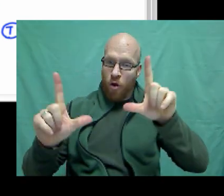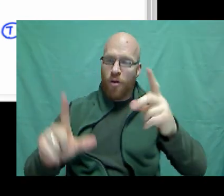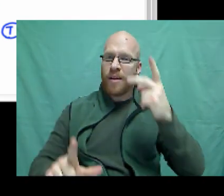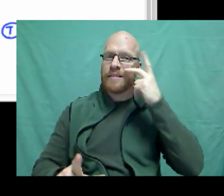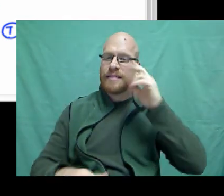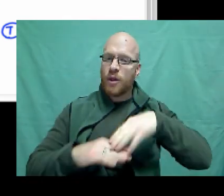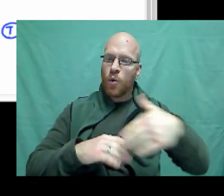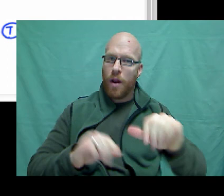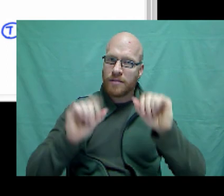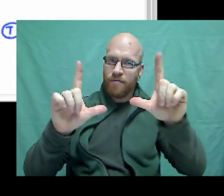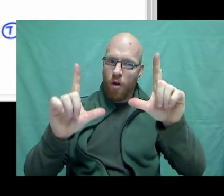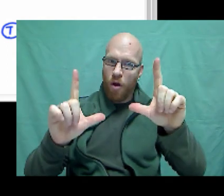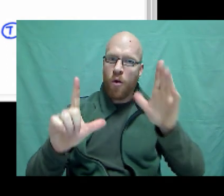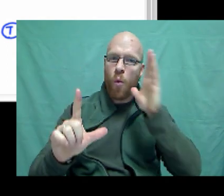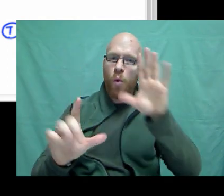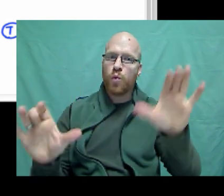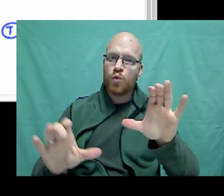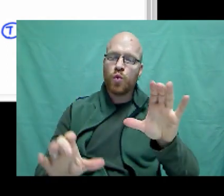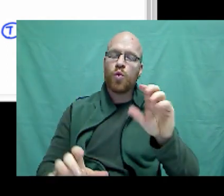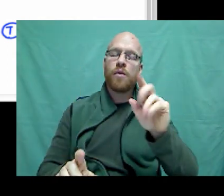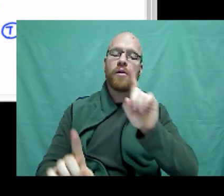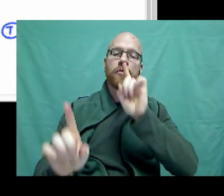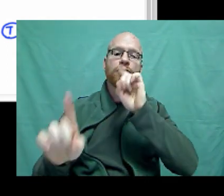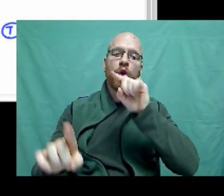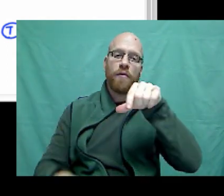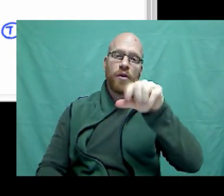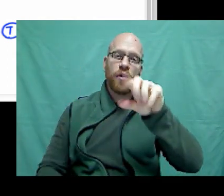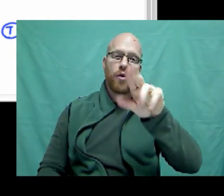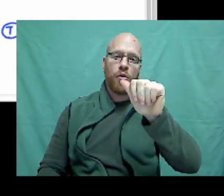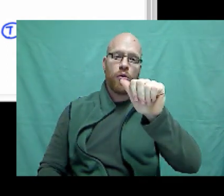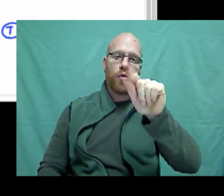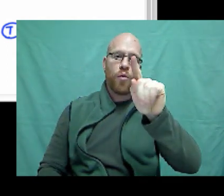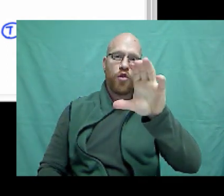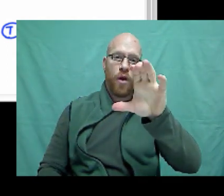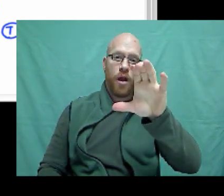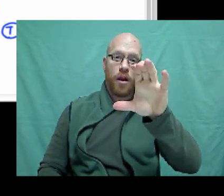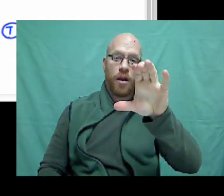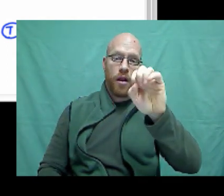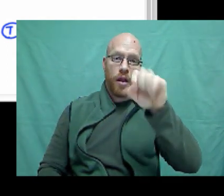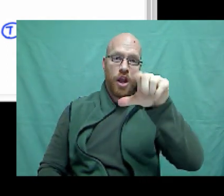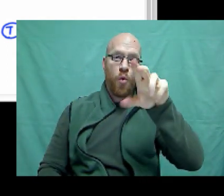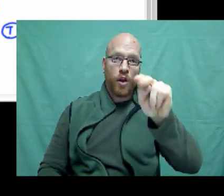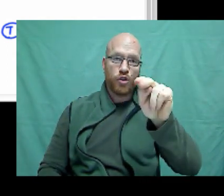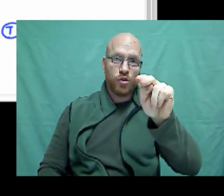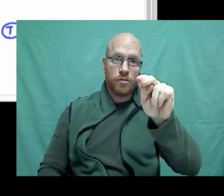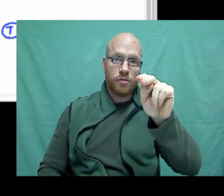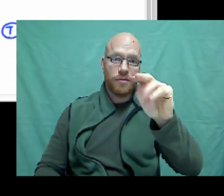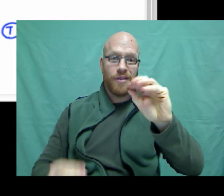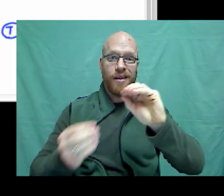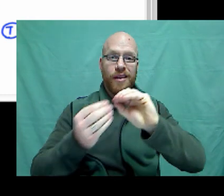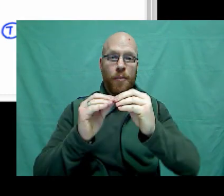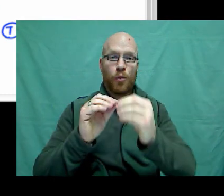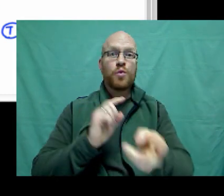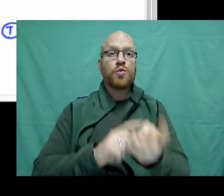vlog. I will see you next vlog, where we will do more work with solving quadratic equations